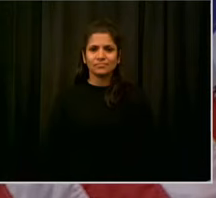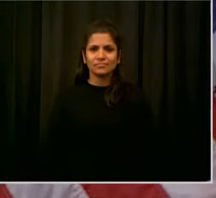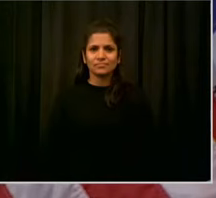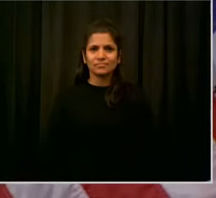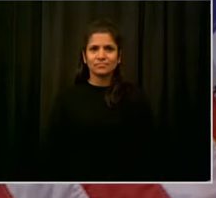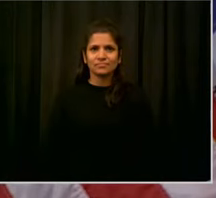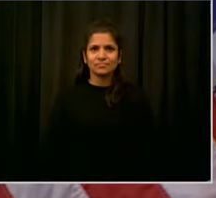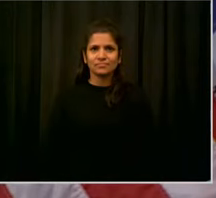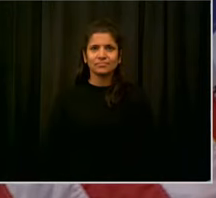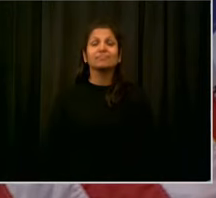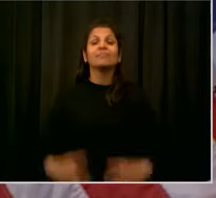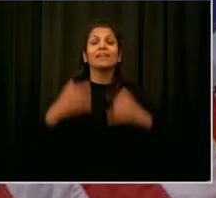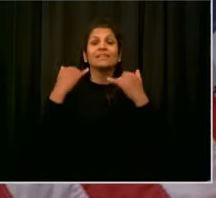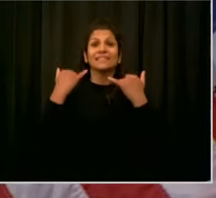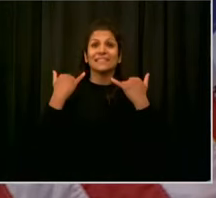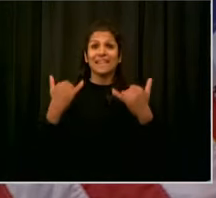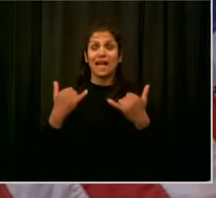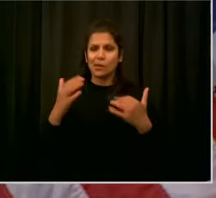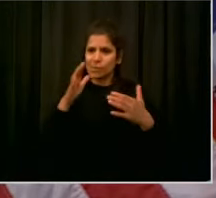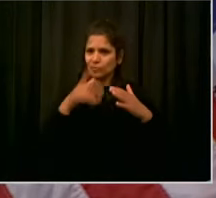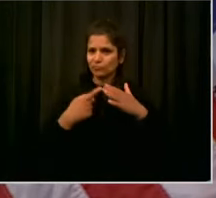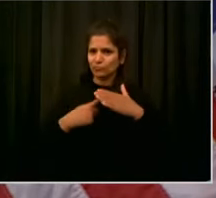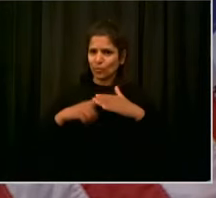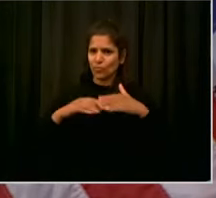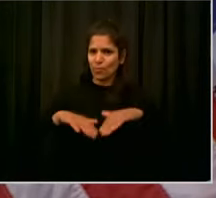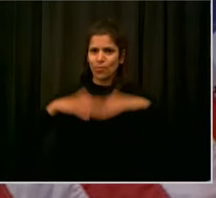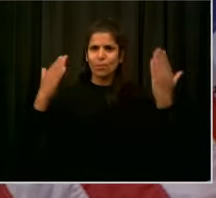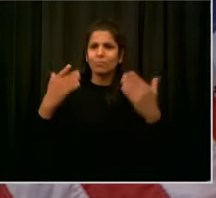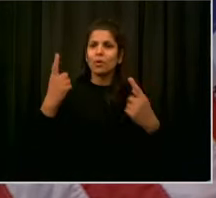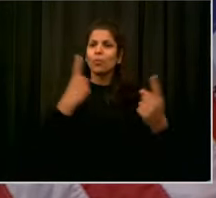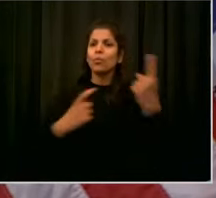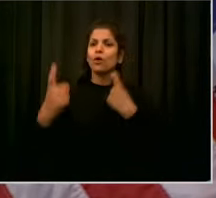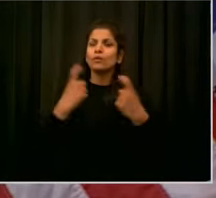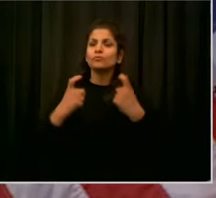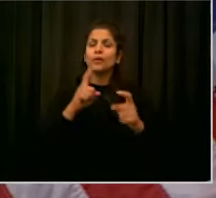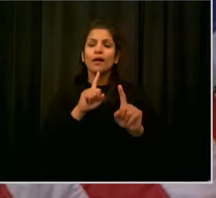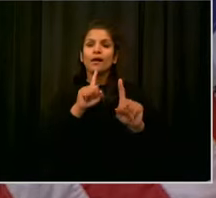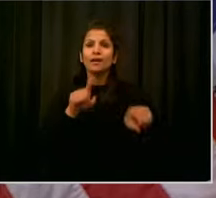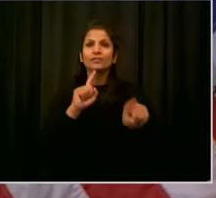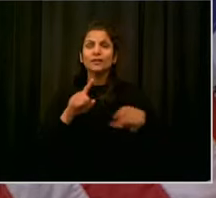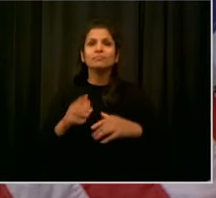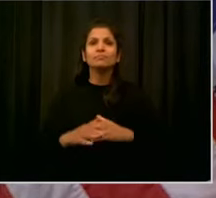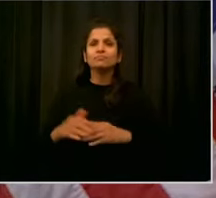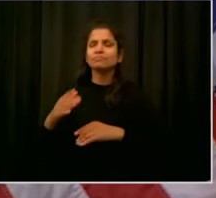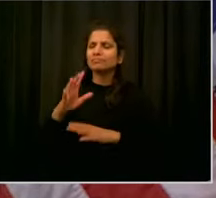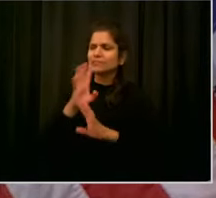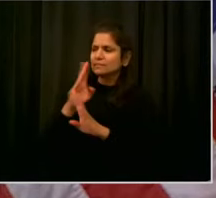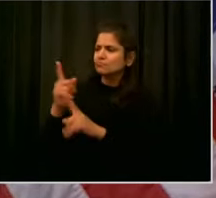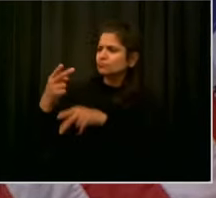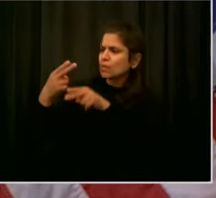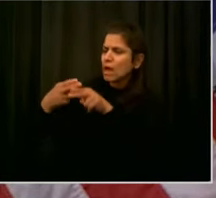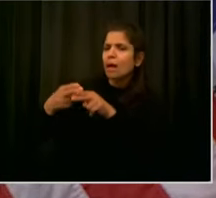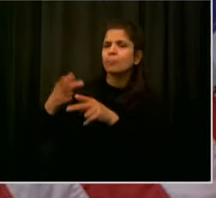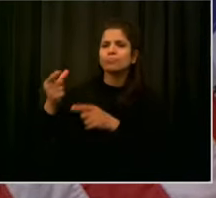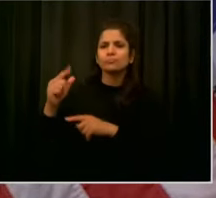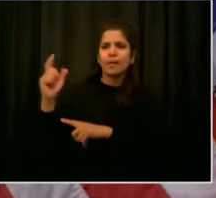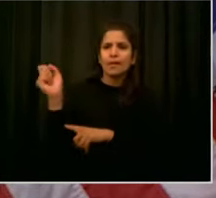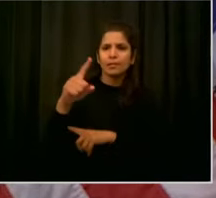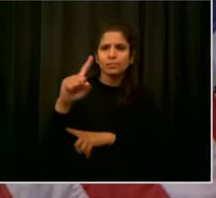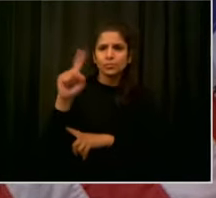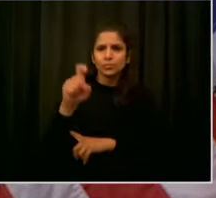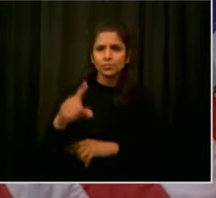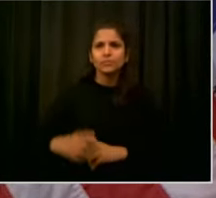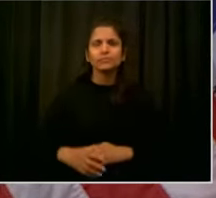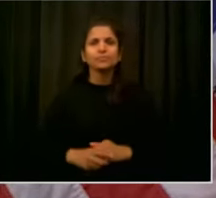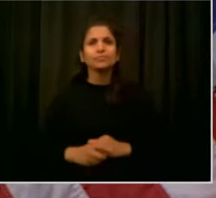colleagues in the media. Please let me know the name and outlet of each journalist. Hi, all. Just a reminder, we have